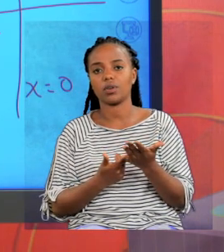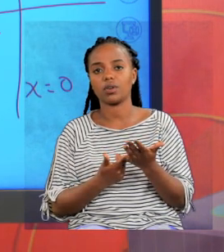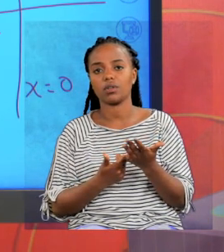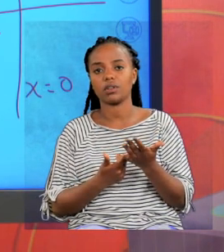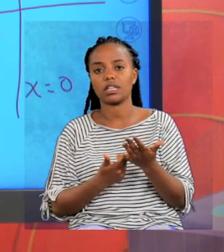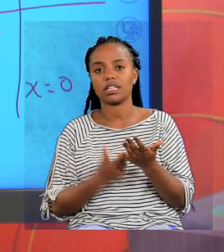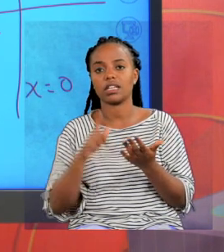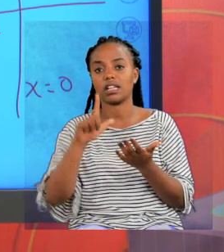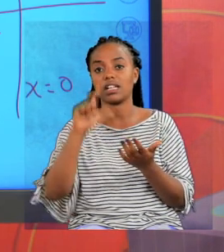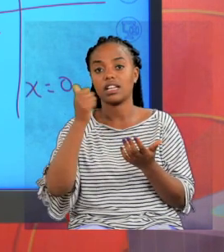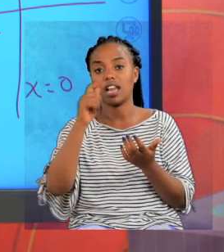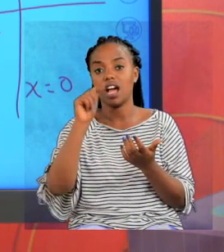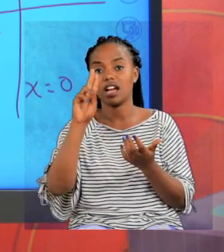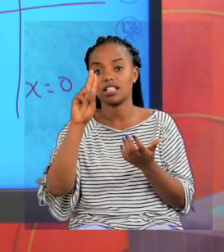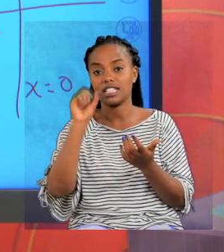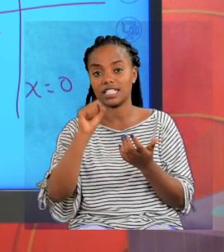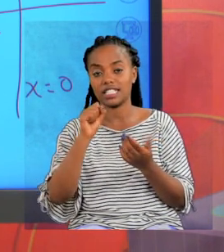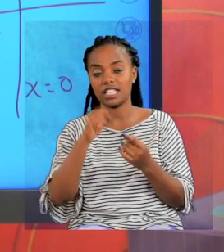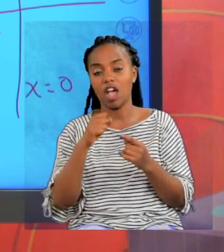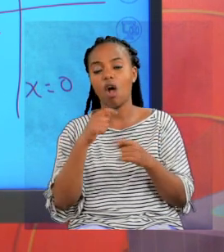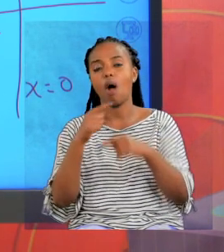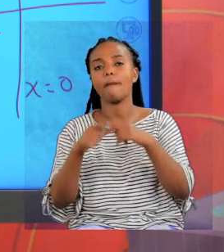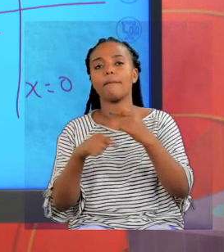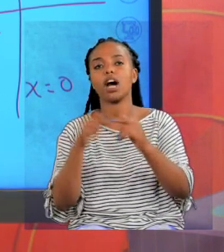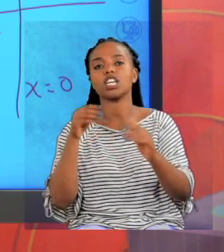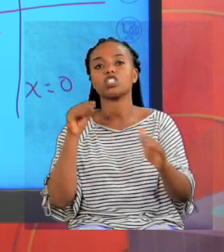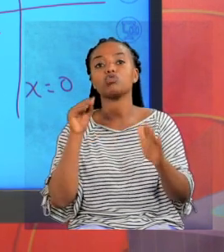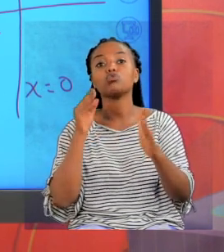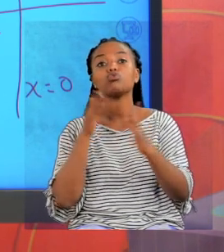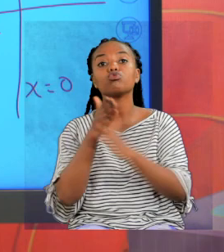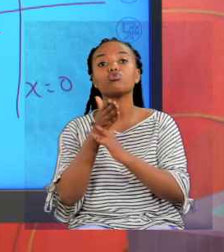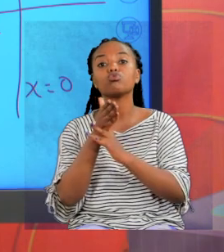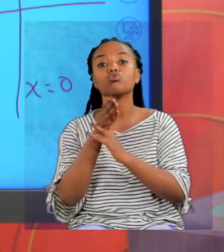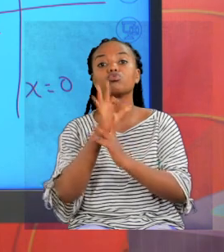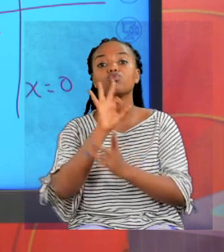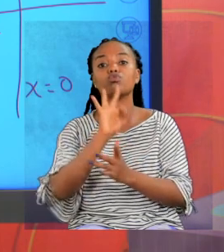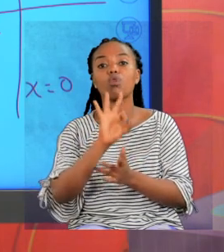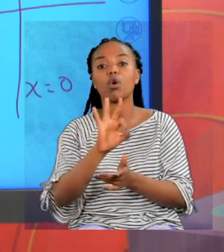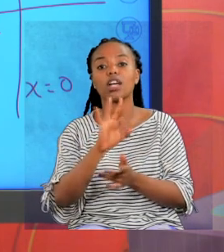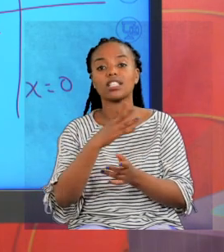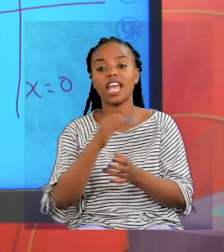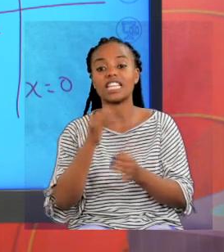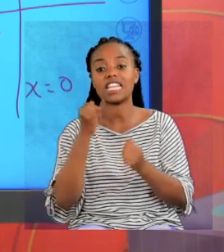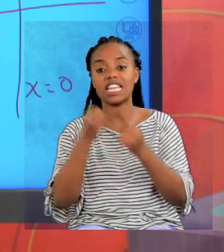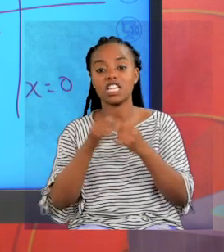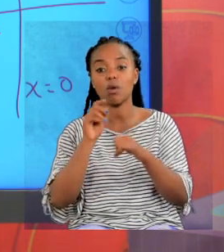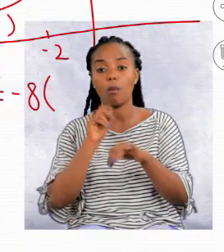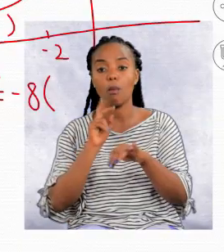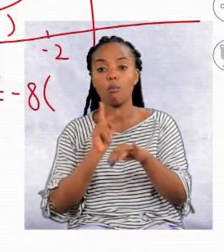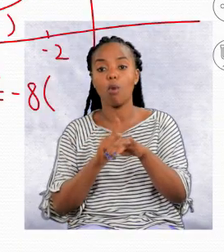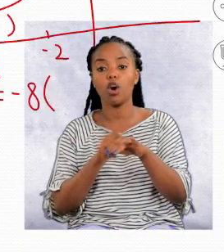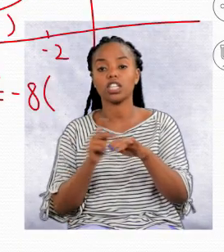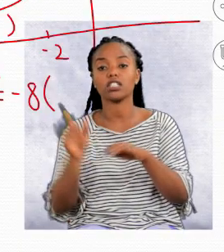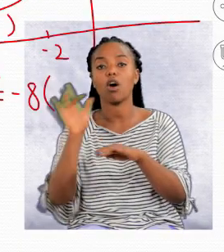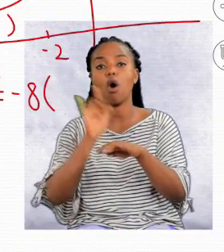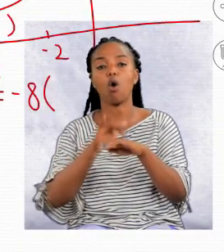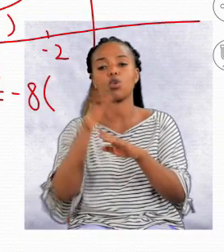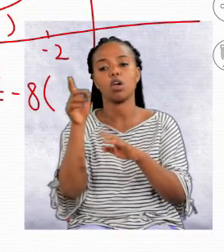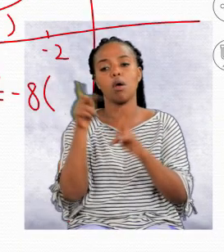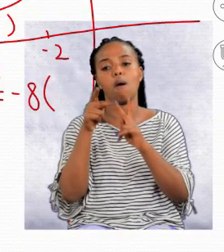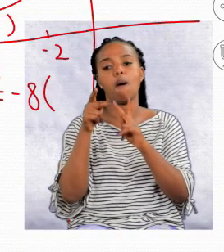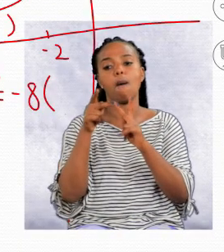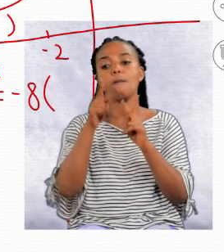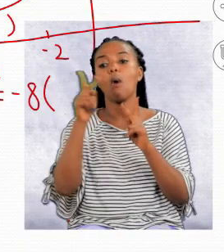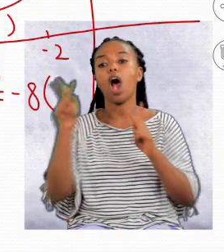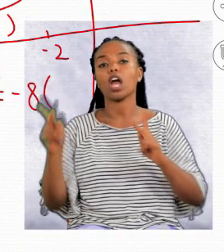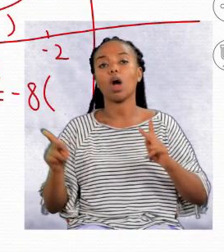latus rectum passes through the focus. Its endpoints are on the parabola. Therefore, since